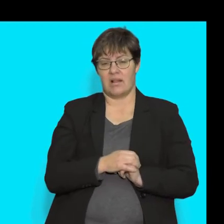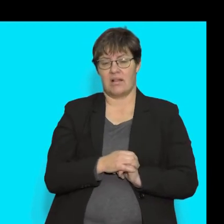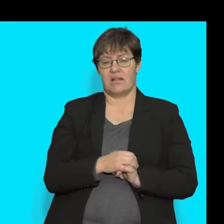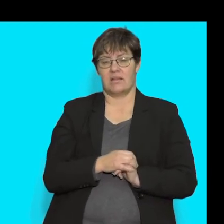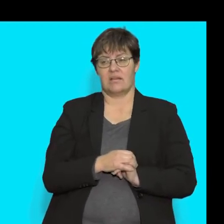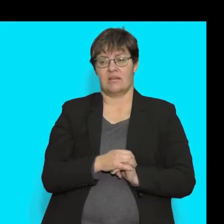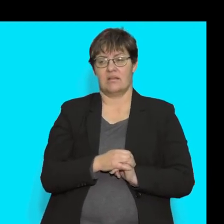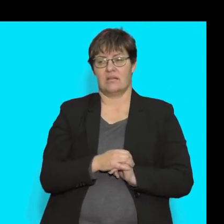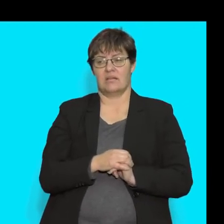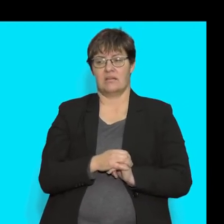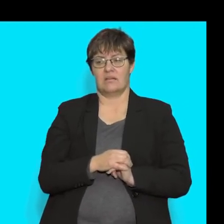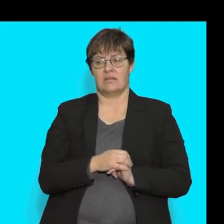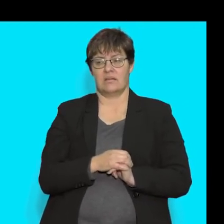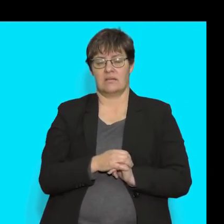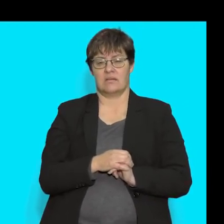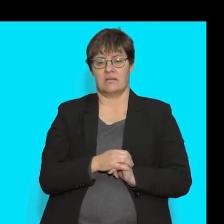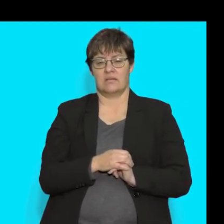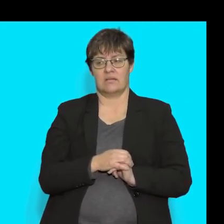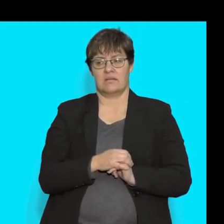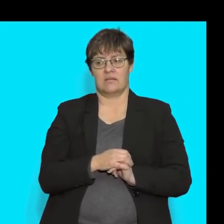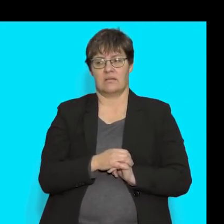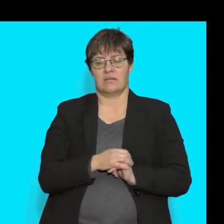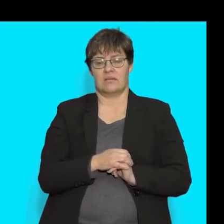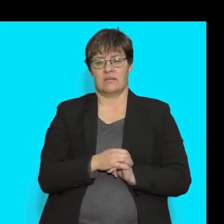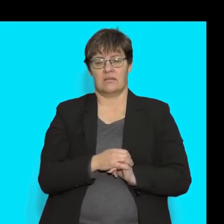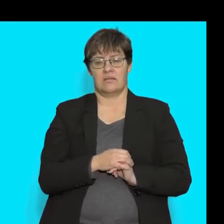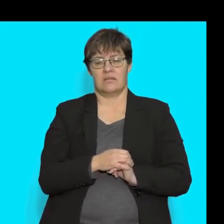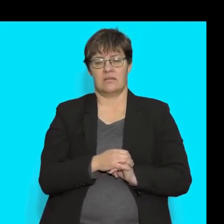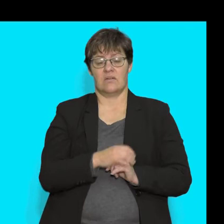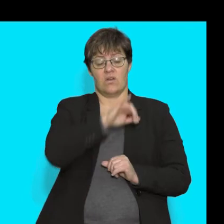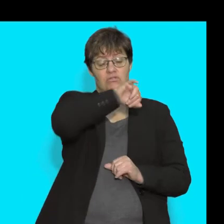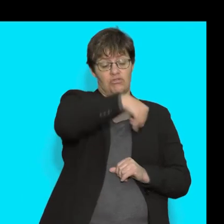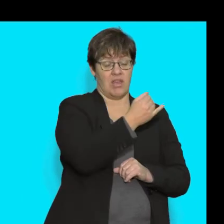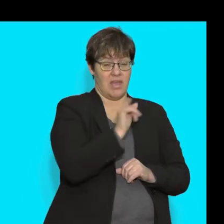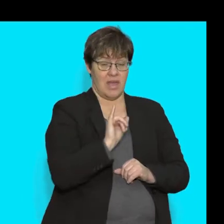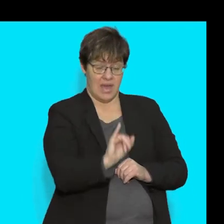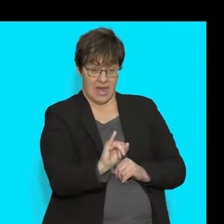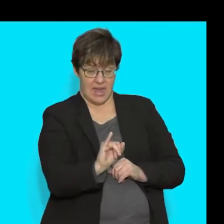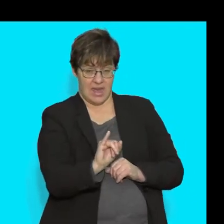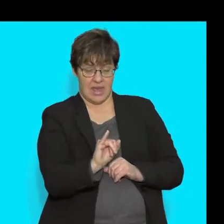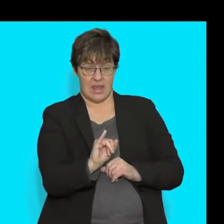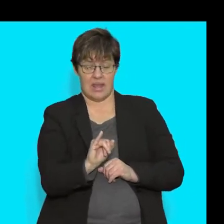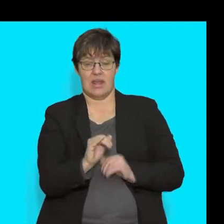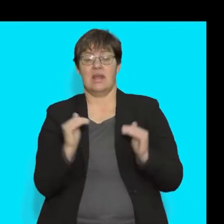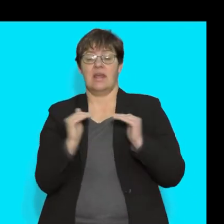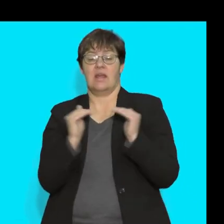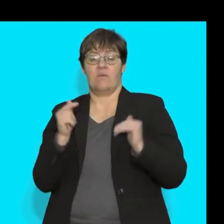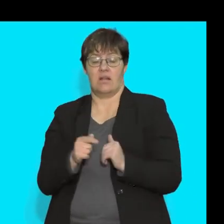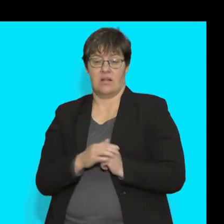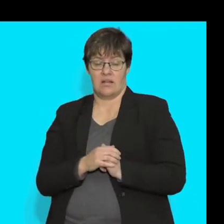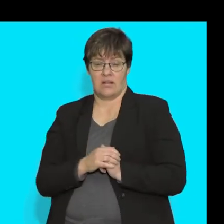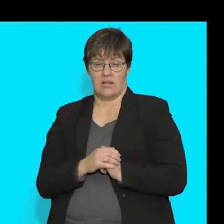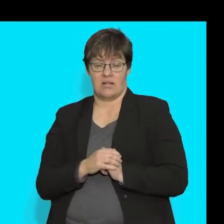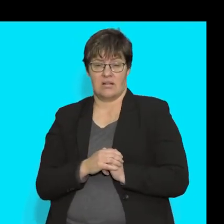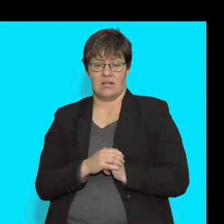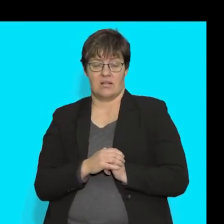we can then say it means J or JI is equals